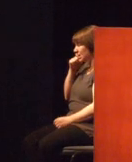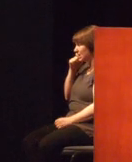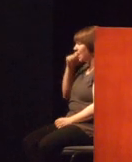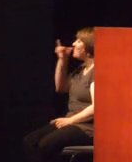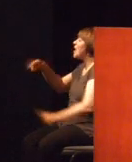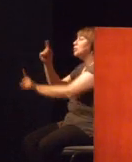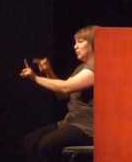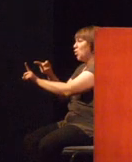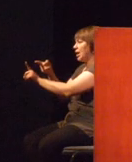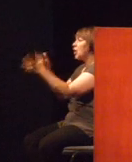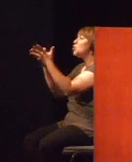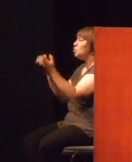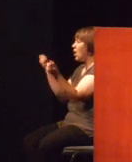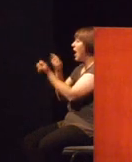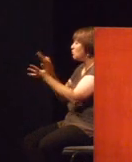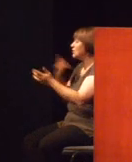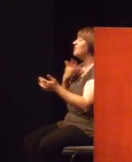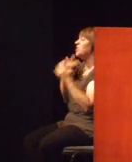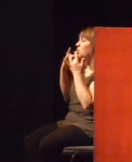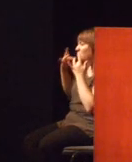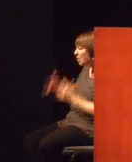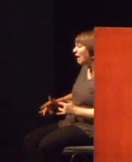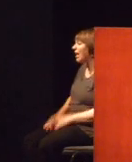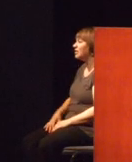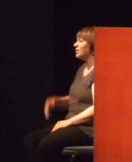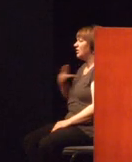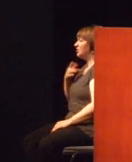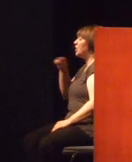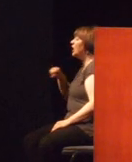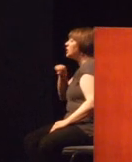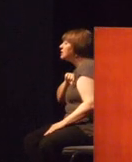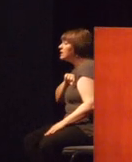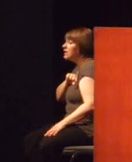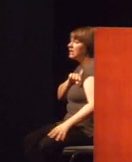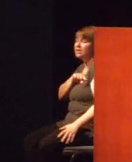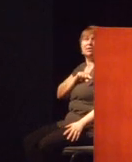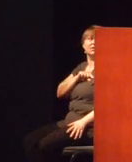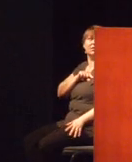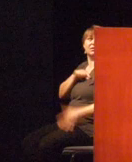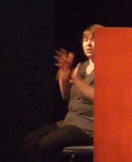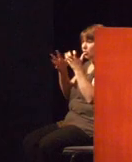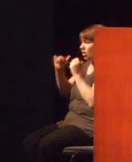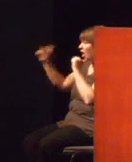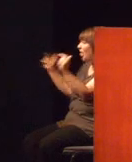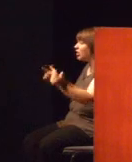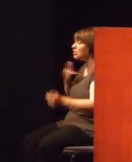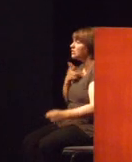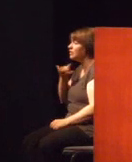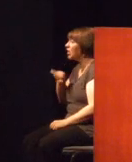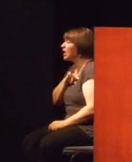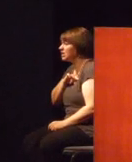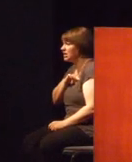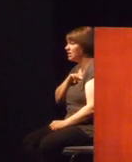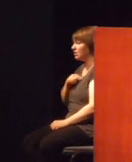that was the point, that we get together and we feel bad together. I would feel guilty, and if I could, I'd make other people feel guilty. And